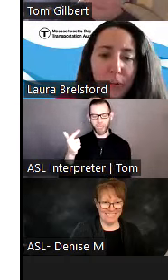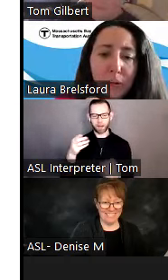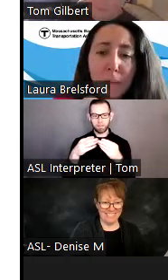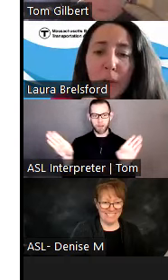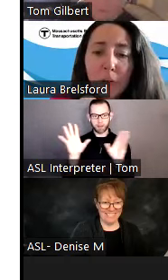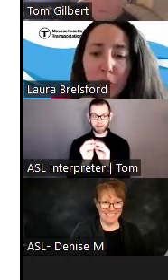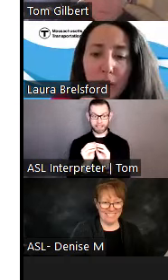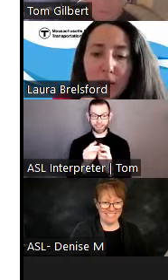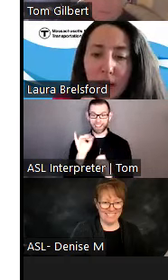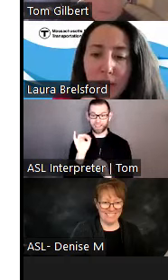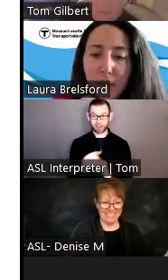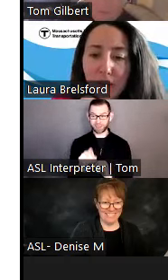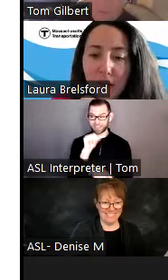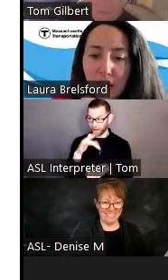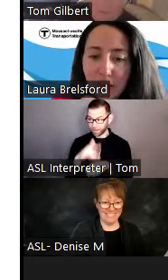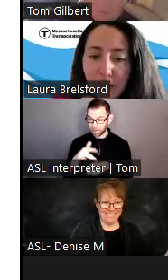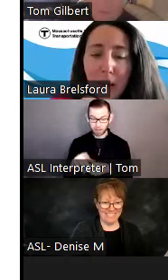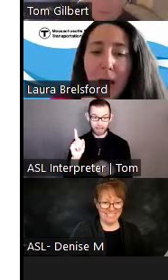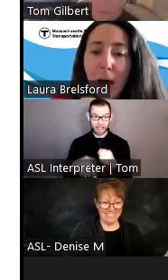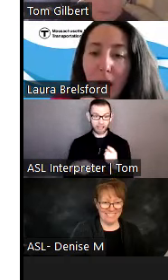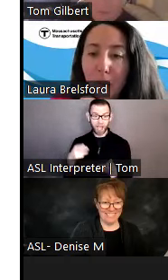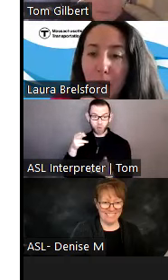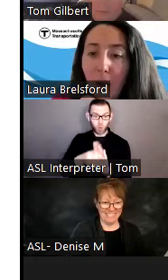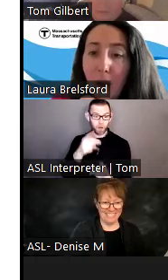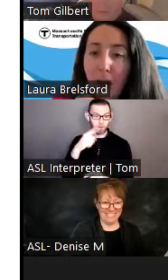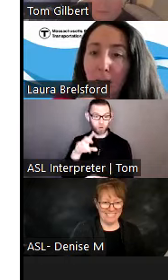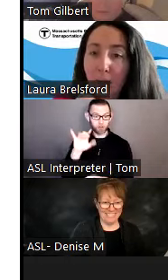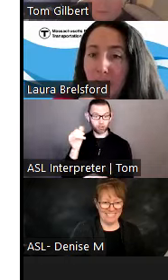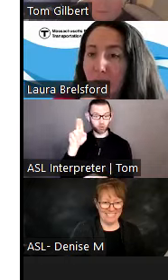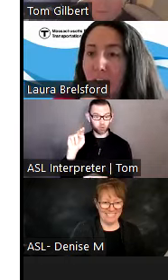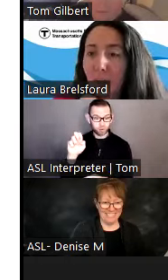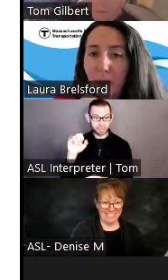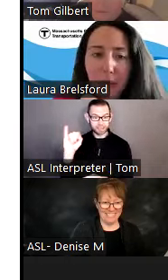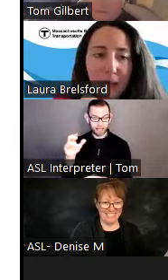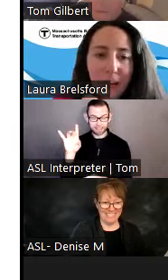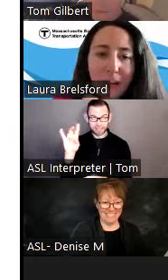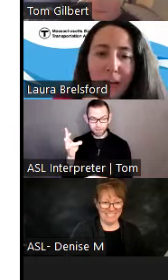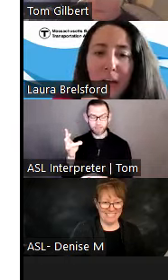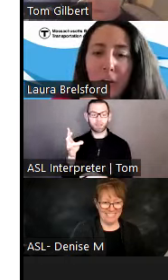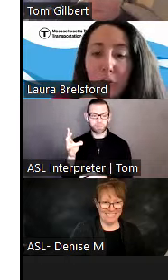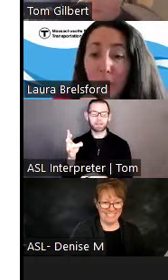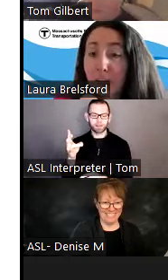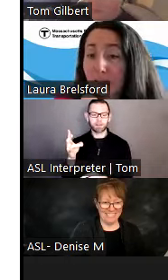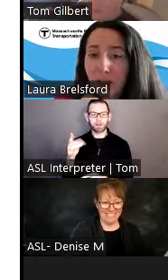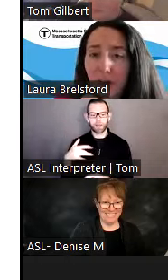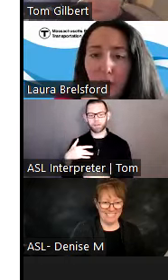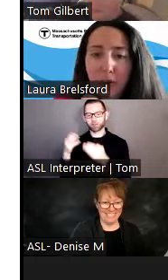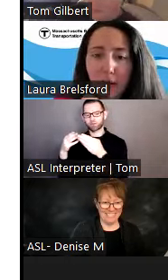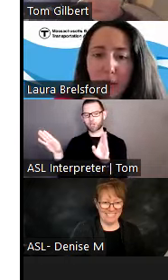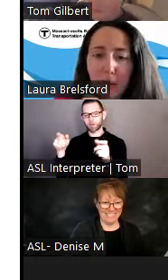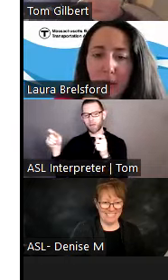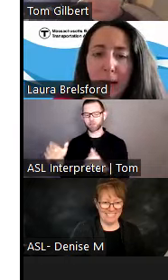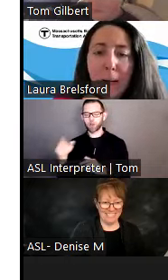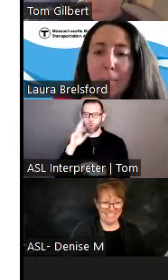to join us on the 7th, I believe he will be joining us here at an